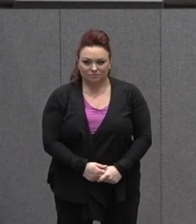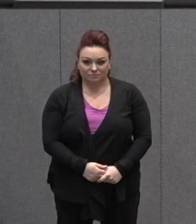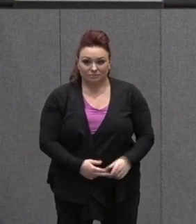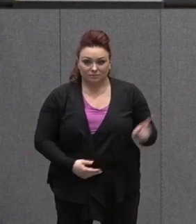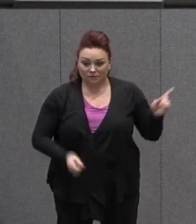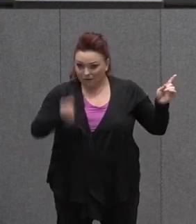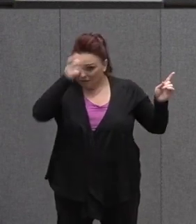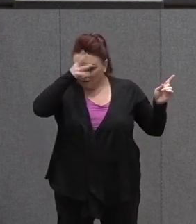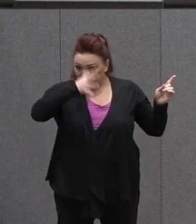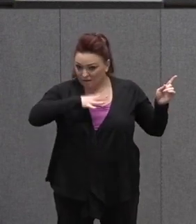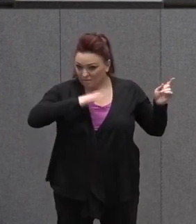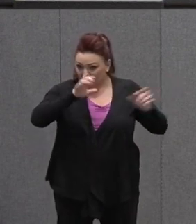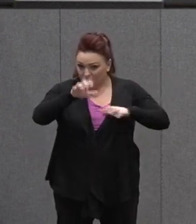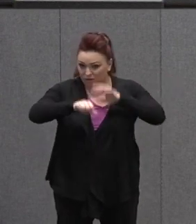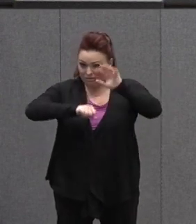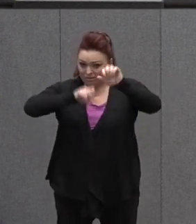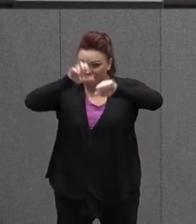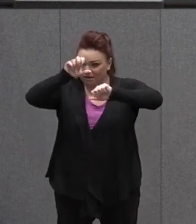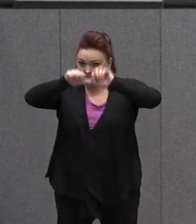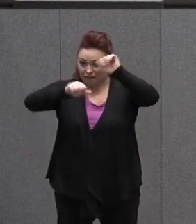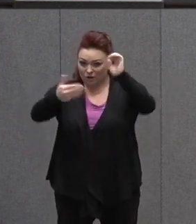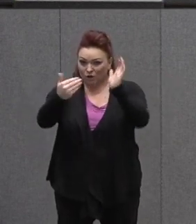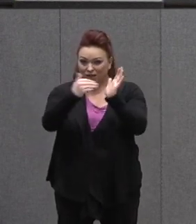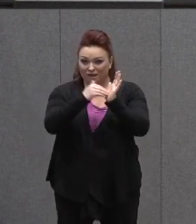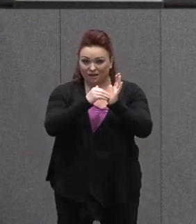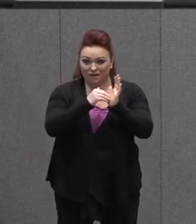There's the man with the ladder again.